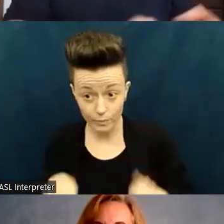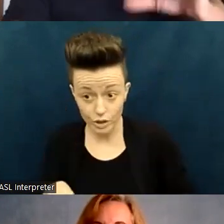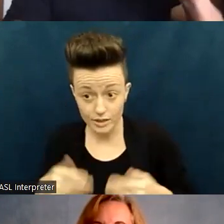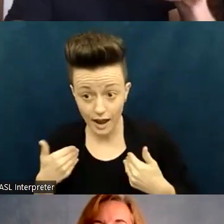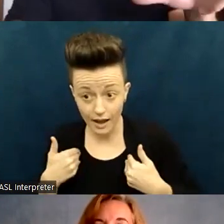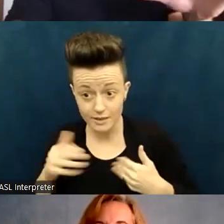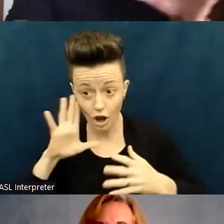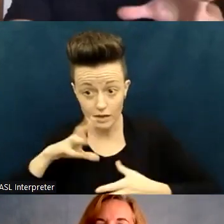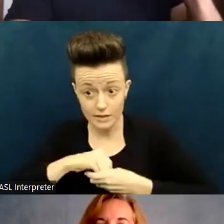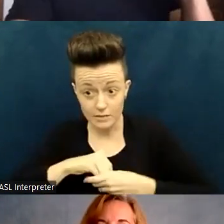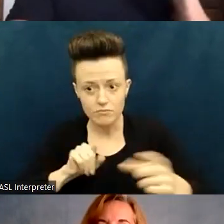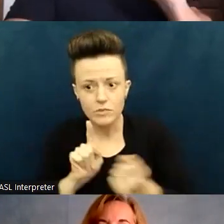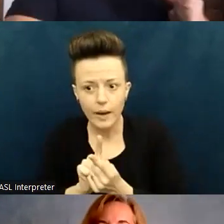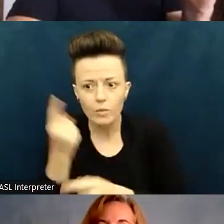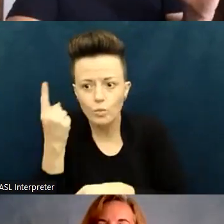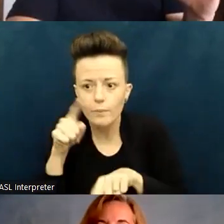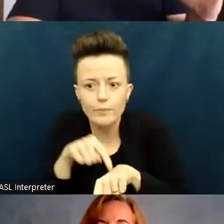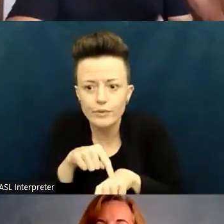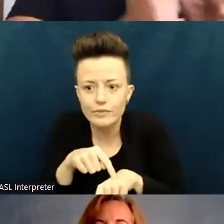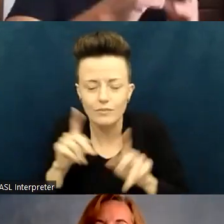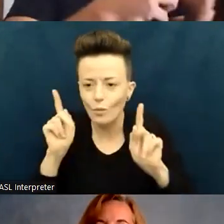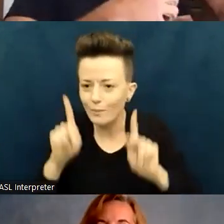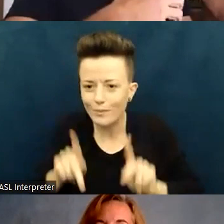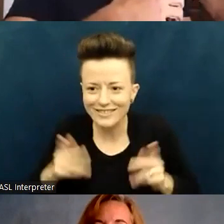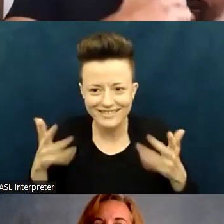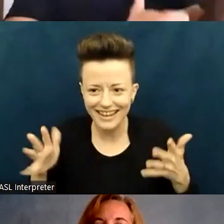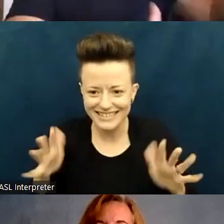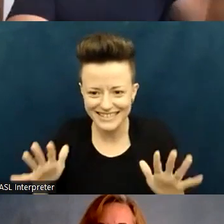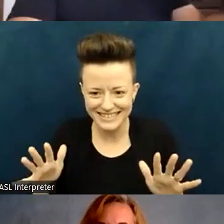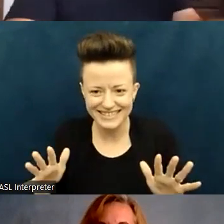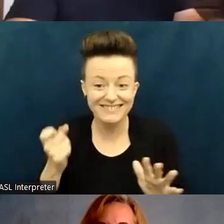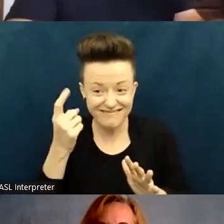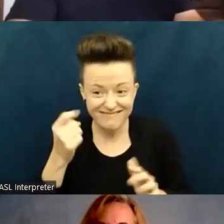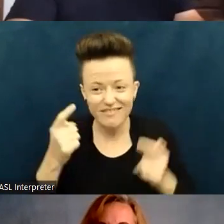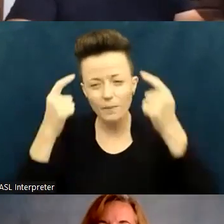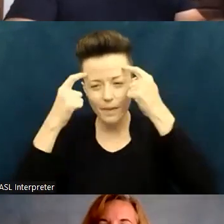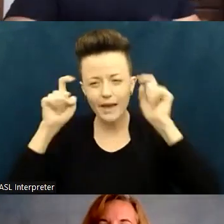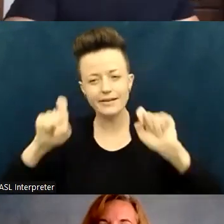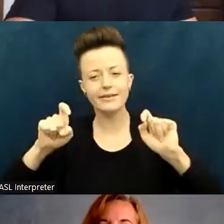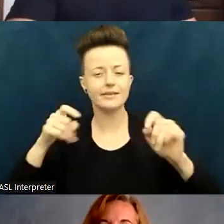But homogenizing is one way. In our mind, we make ourselves comfortable with differences.